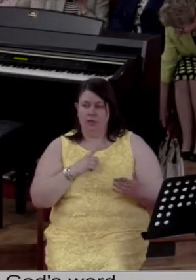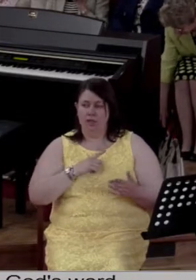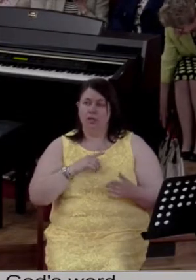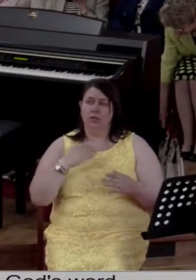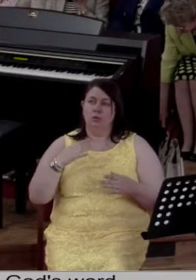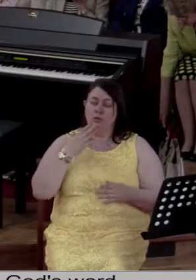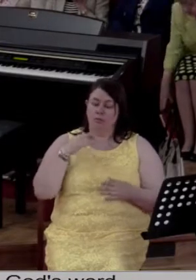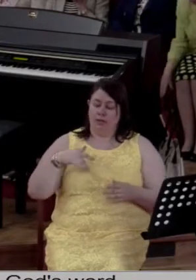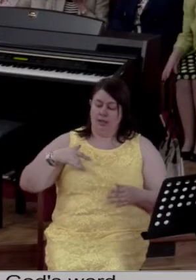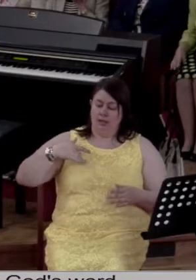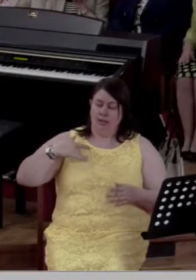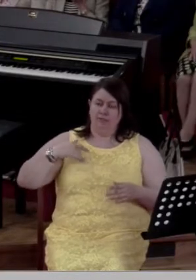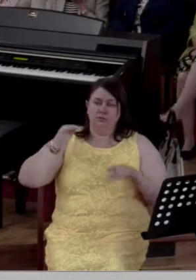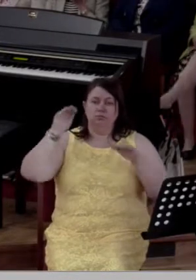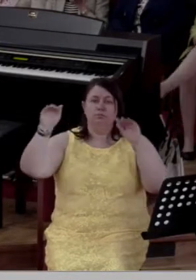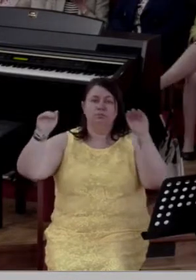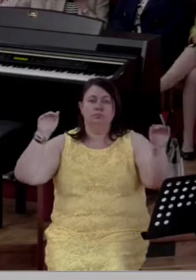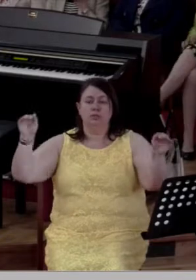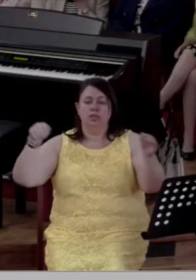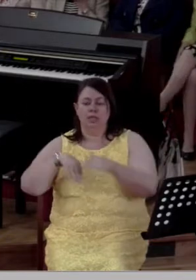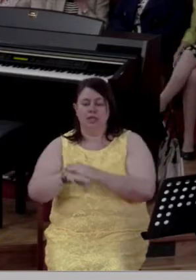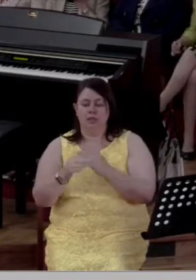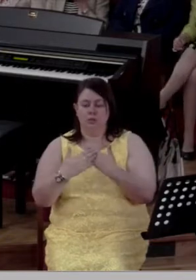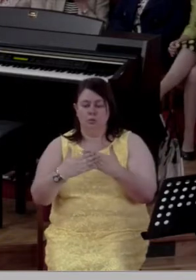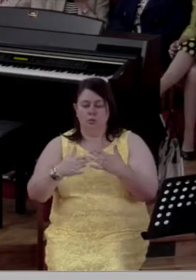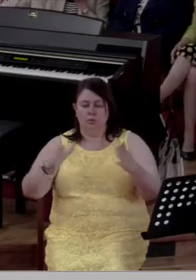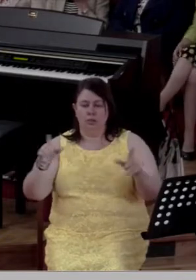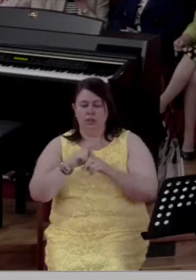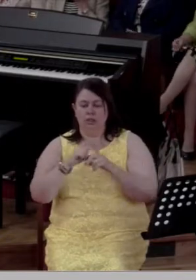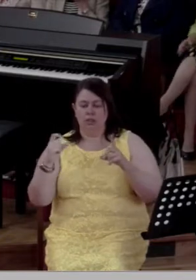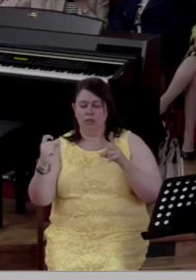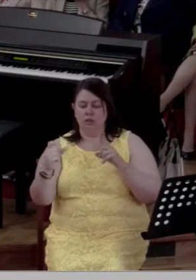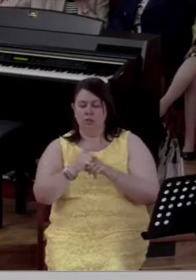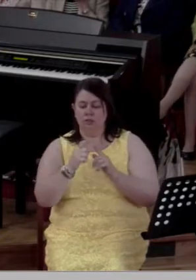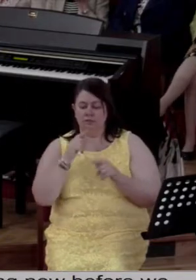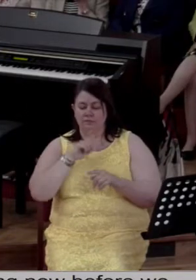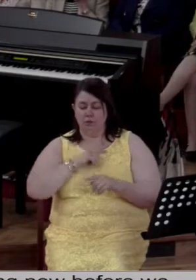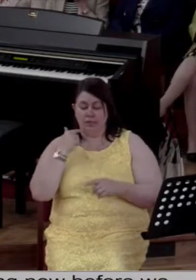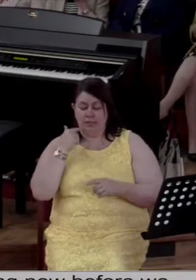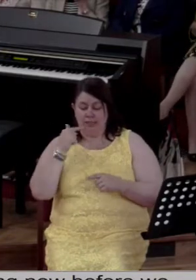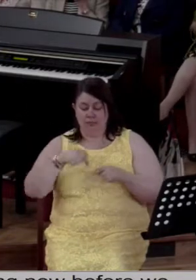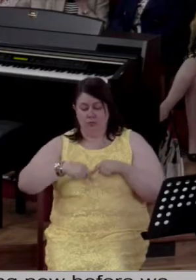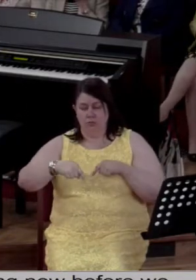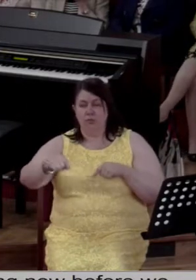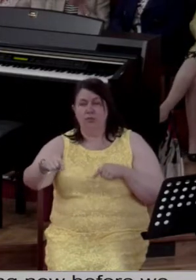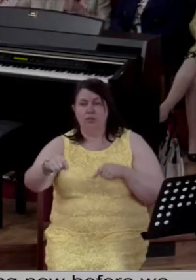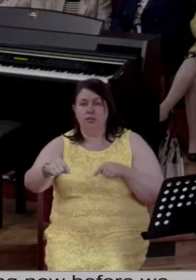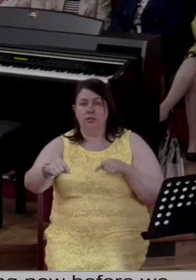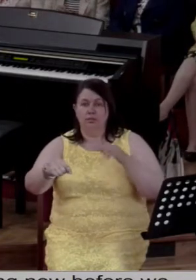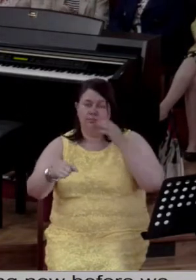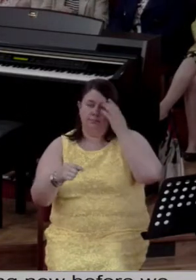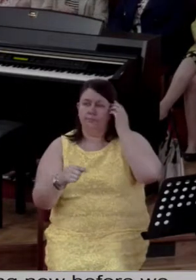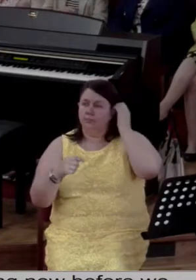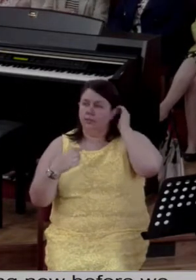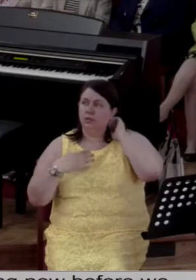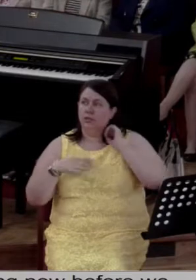our lives out there in the wider community in the week that lies ahead. May our very